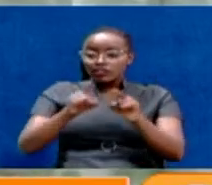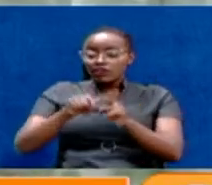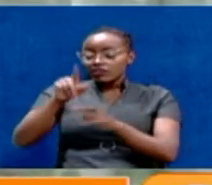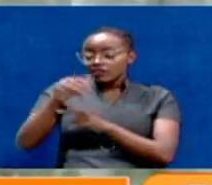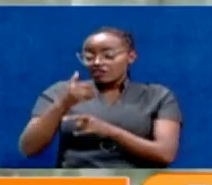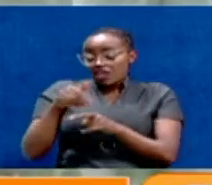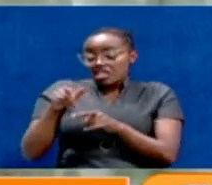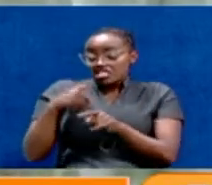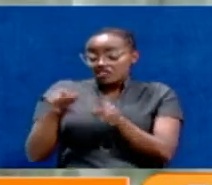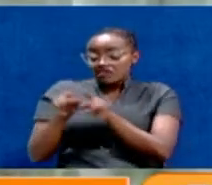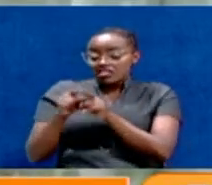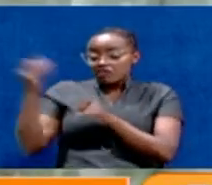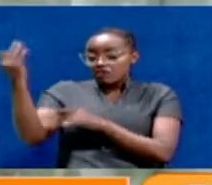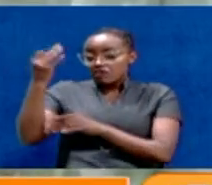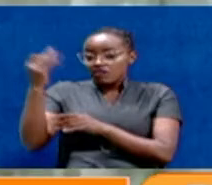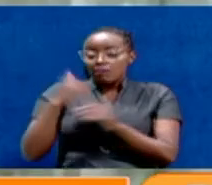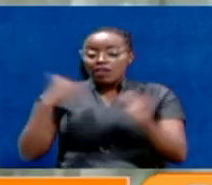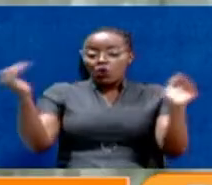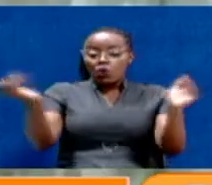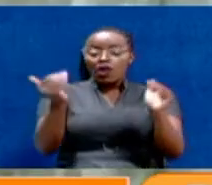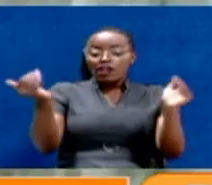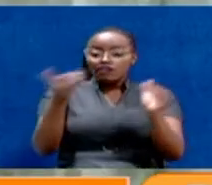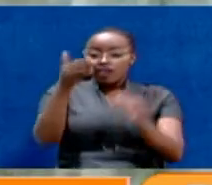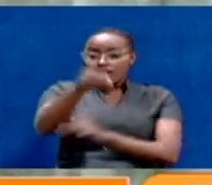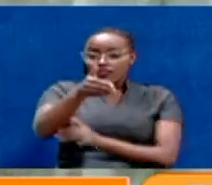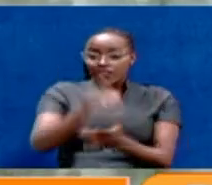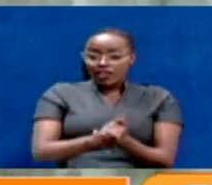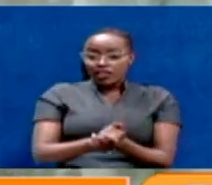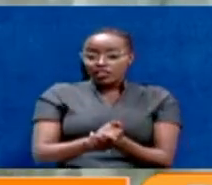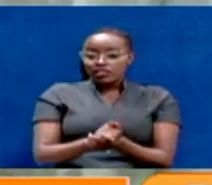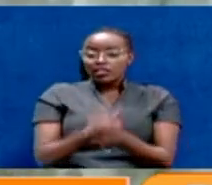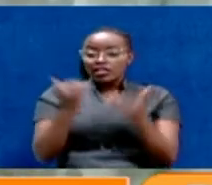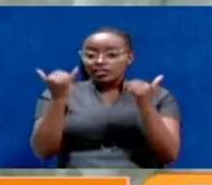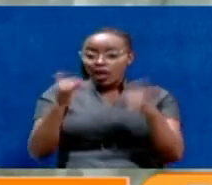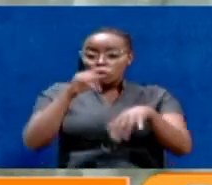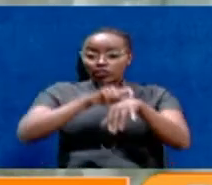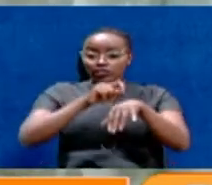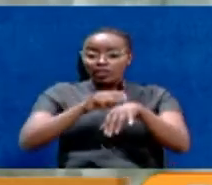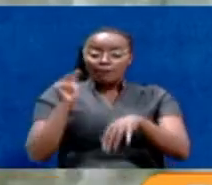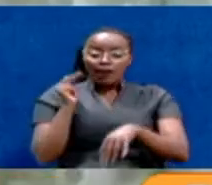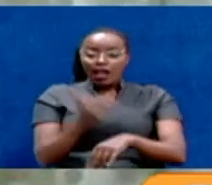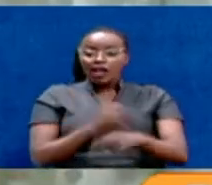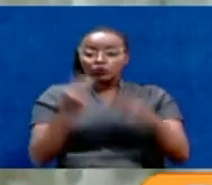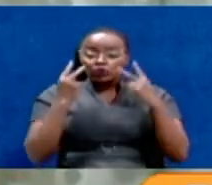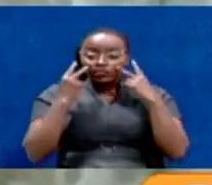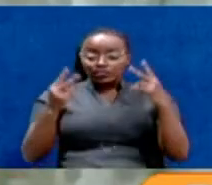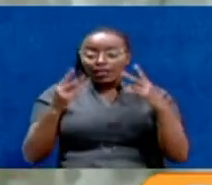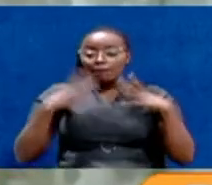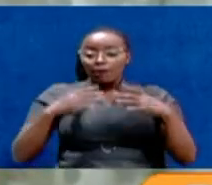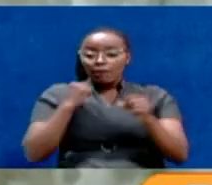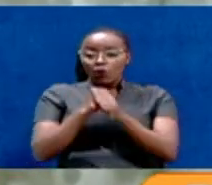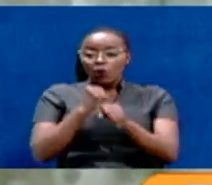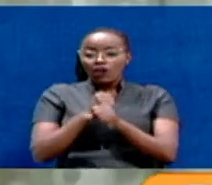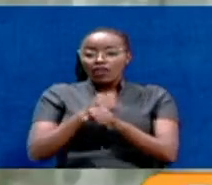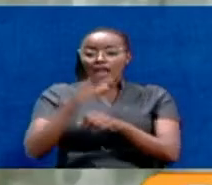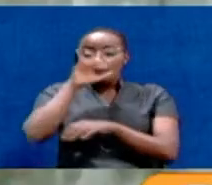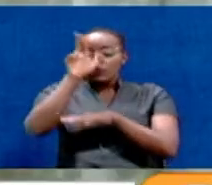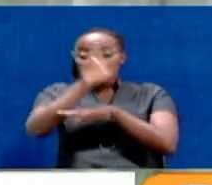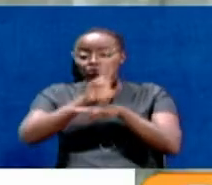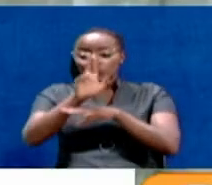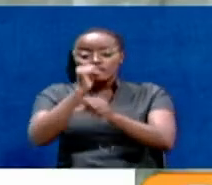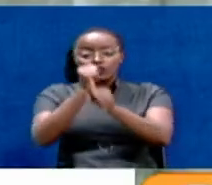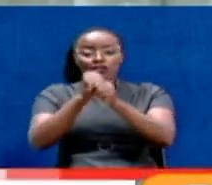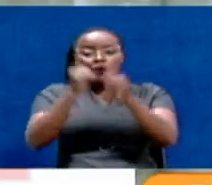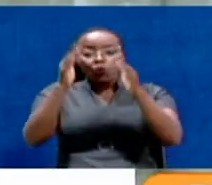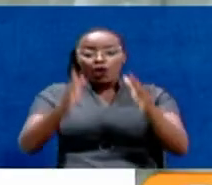spiritual. I go on the issues of the welfare on board. And now this is the time when we are seeing also employers are misusing the